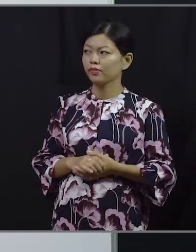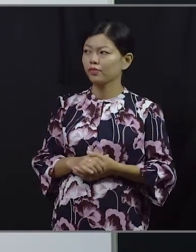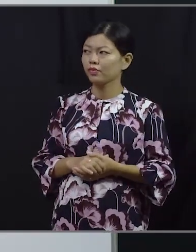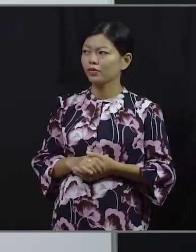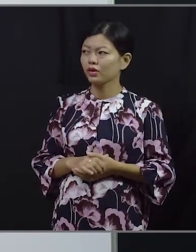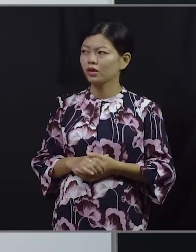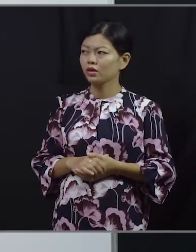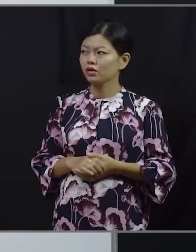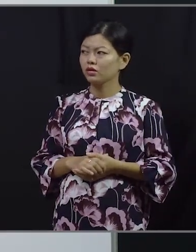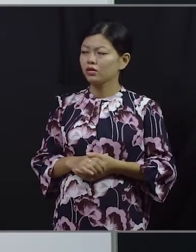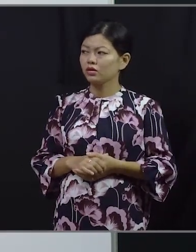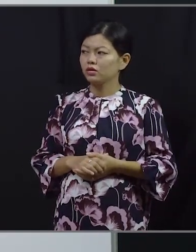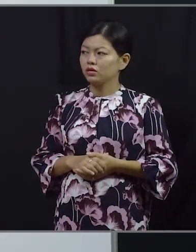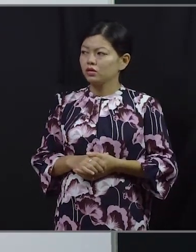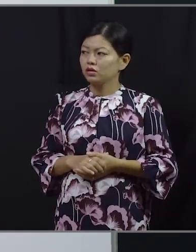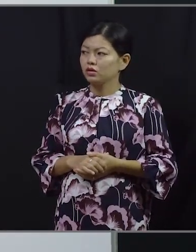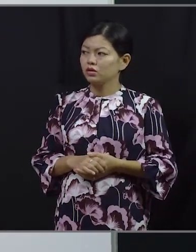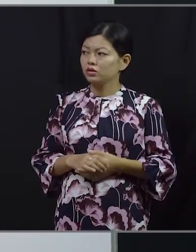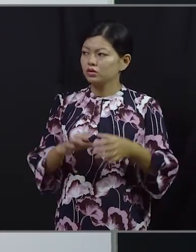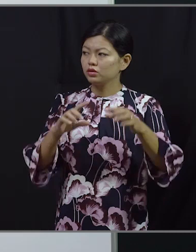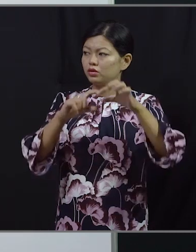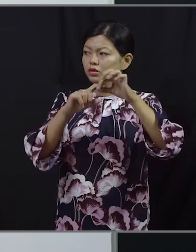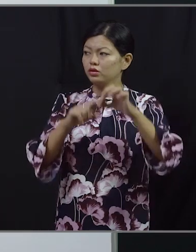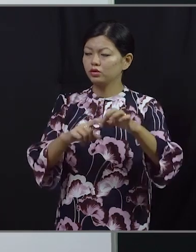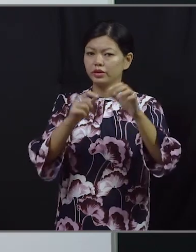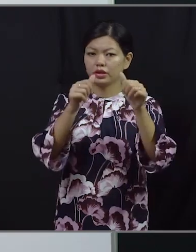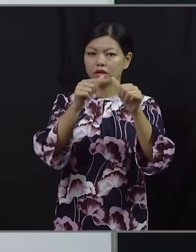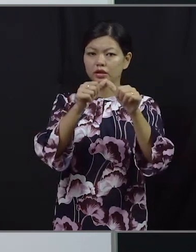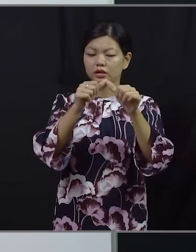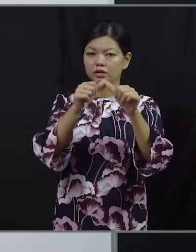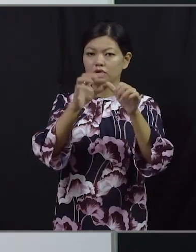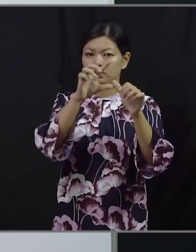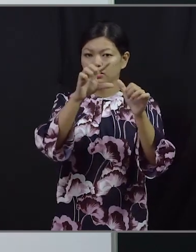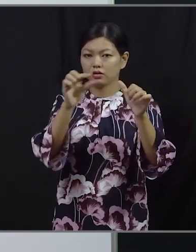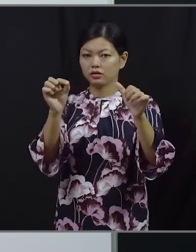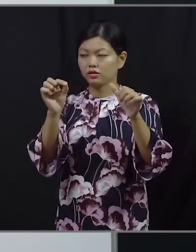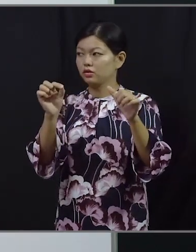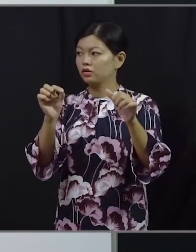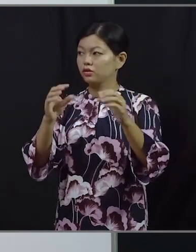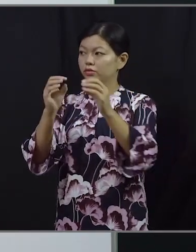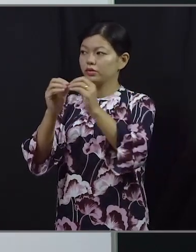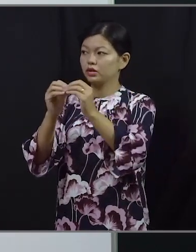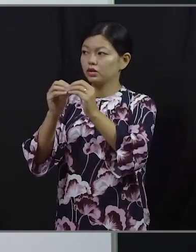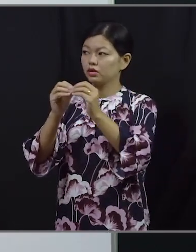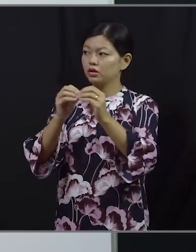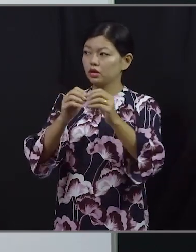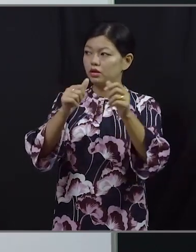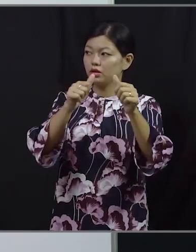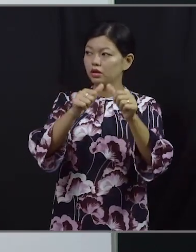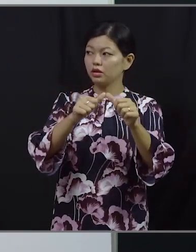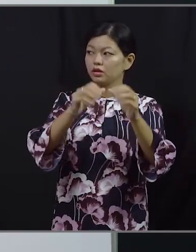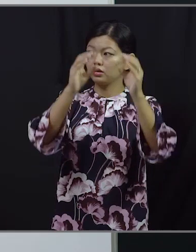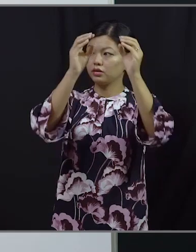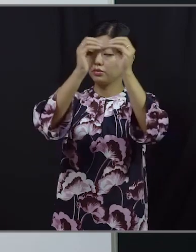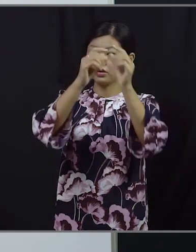is the angle subtended by this object? This is beta. And what is the angle subtended by the image? That is alpha. So by definition, I